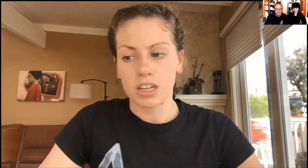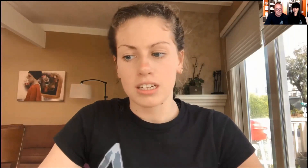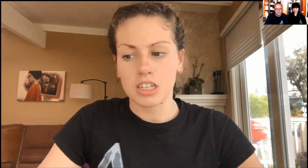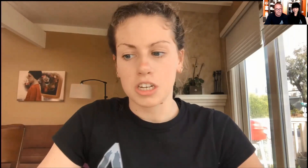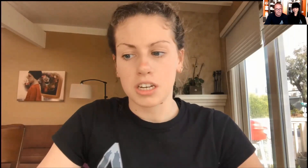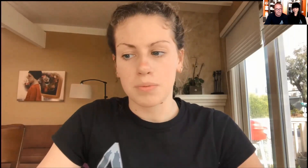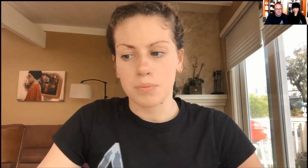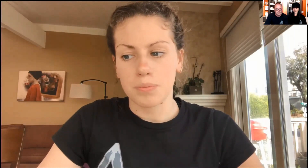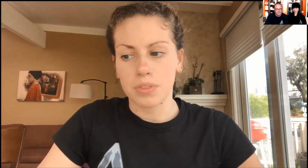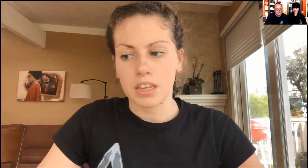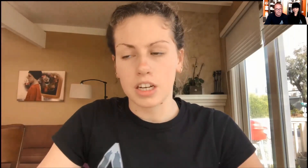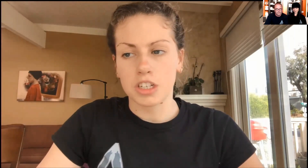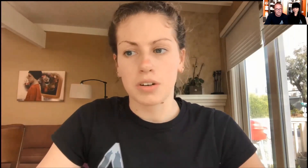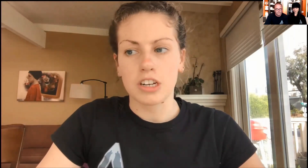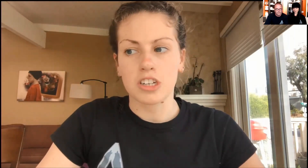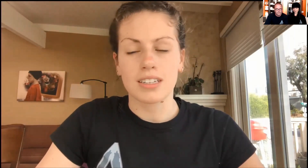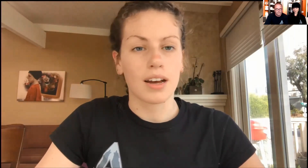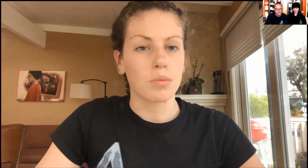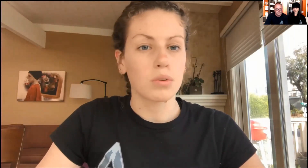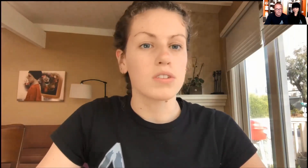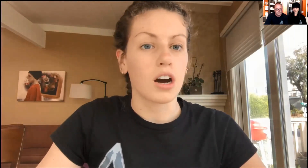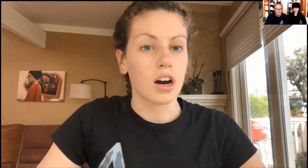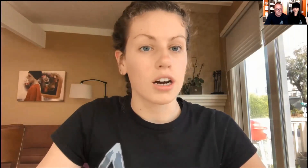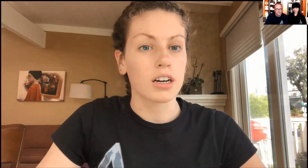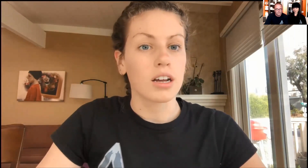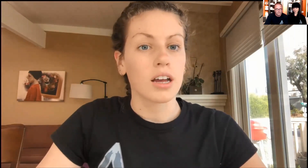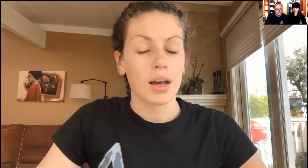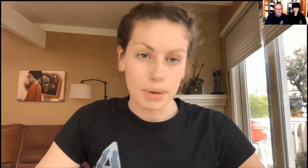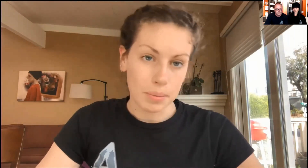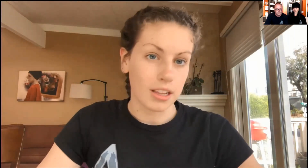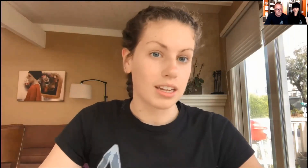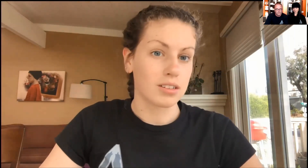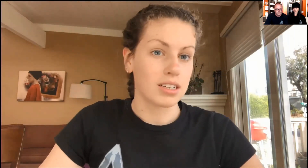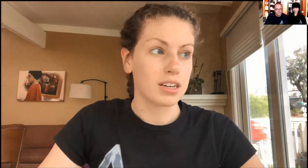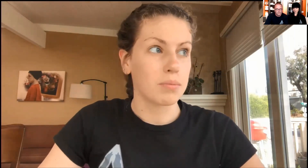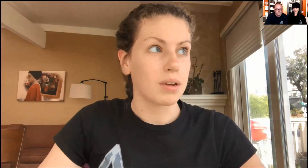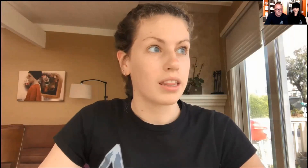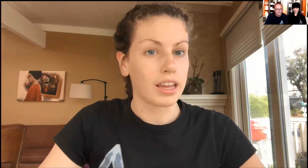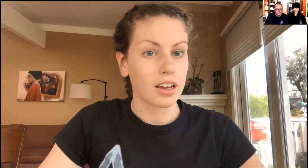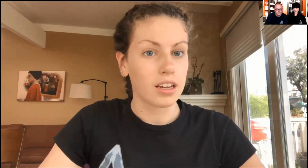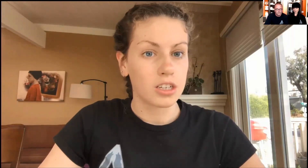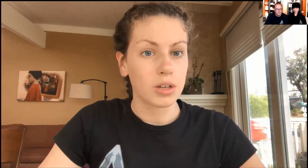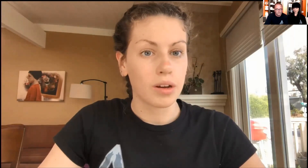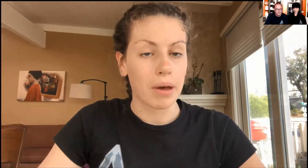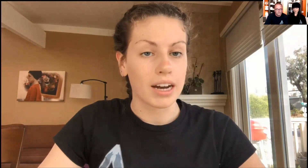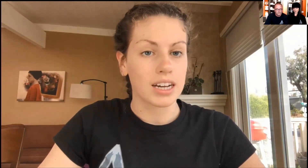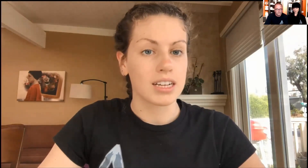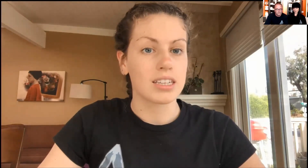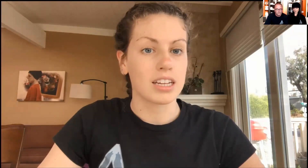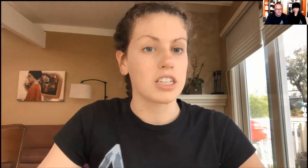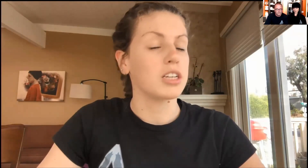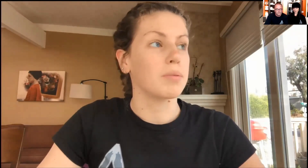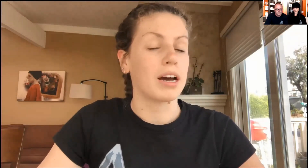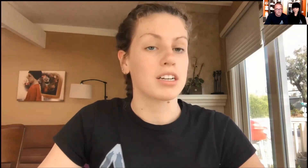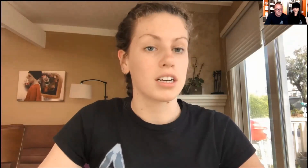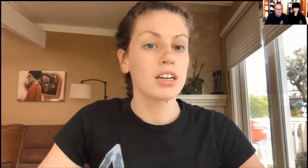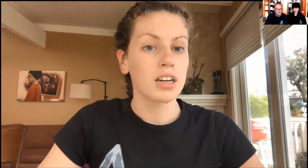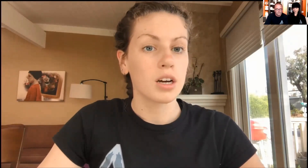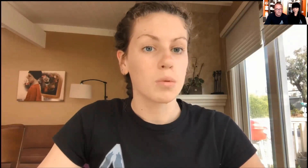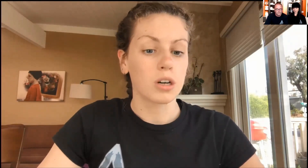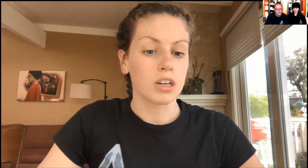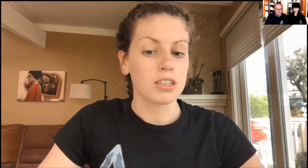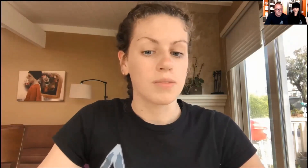and especially teaching younger generations that wolves are a big part of the ecosystem, and they do impact us, and they do